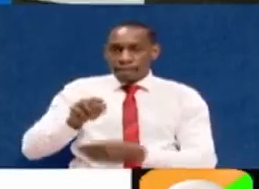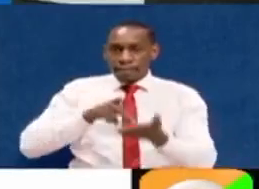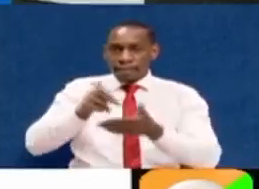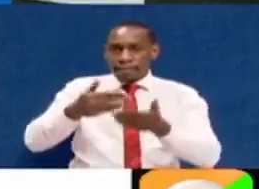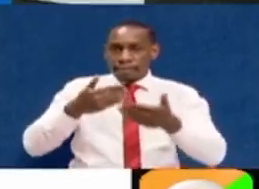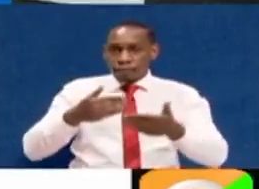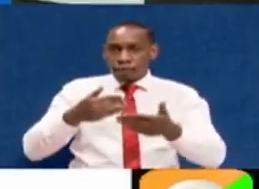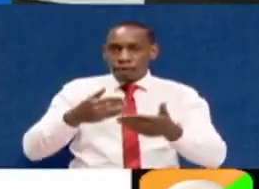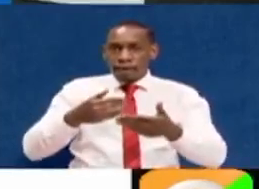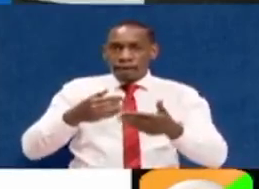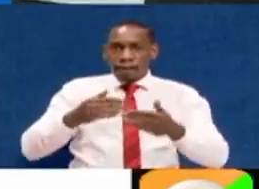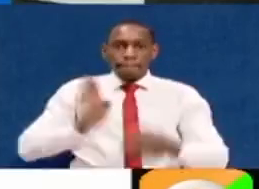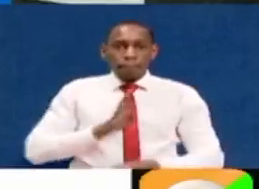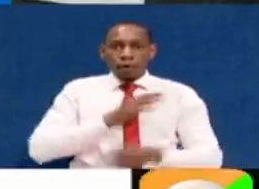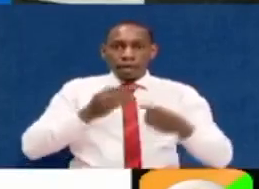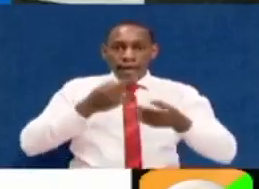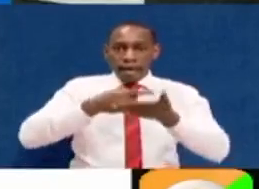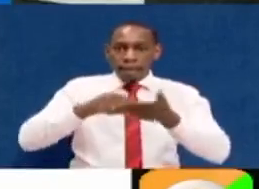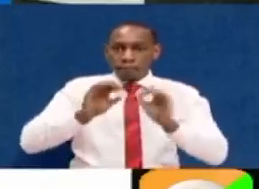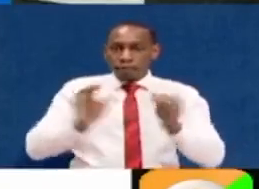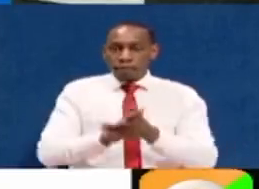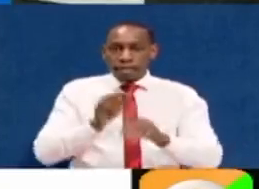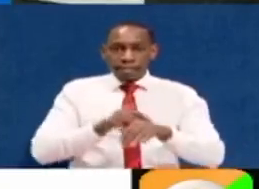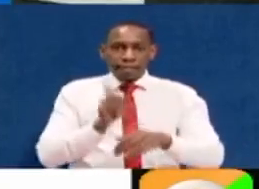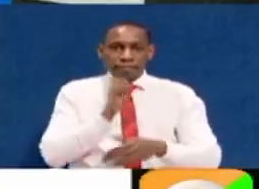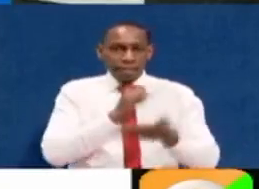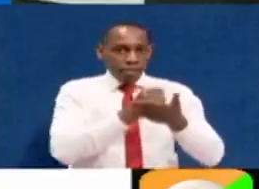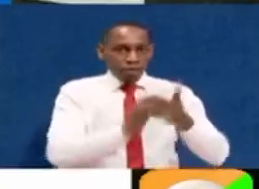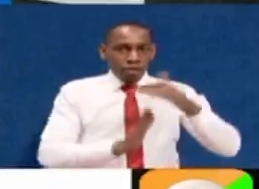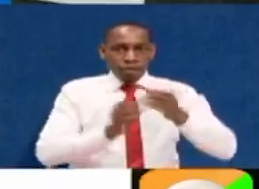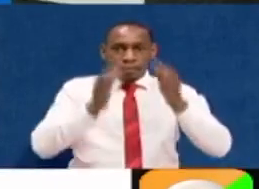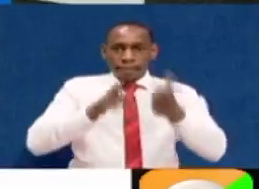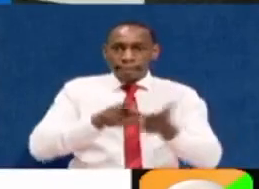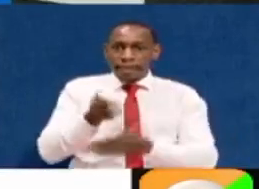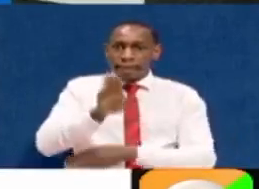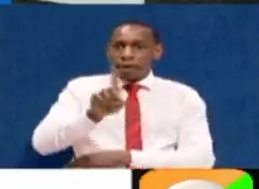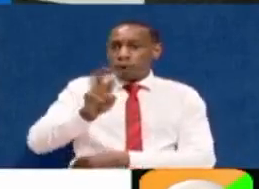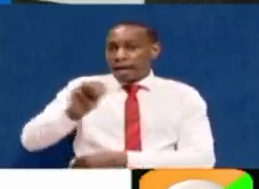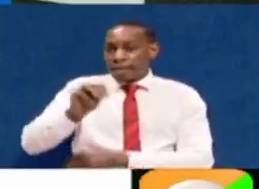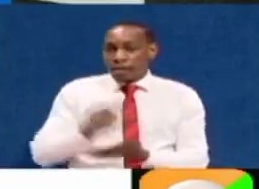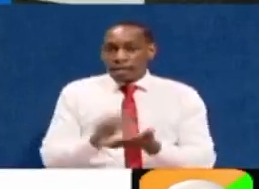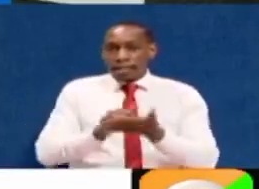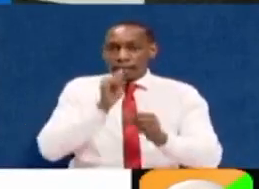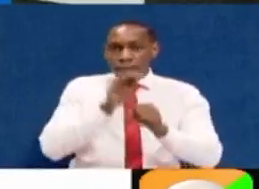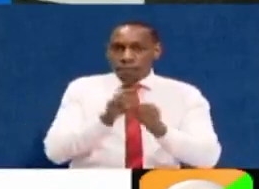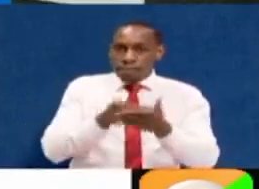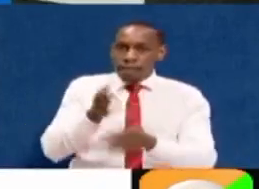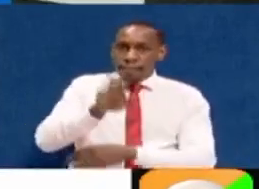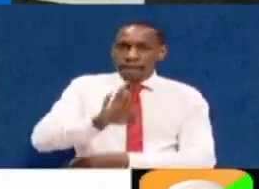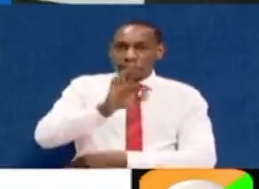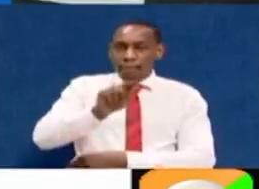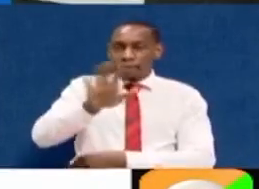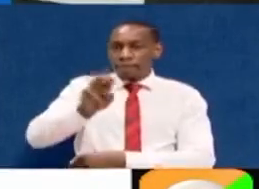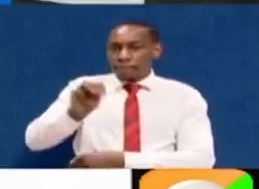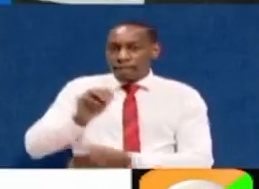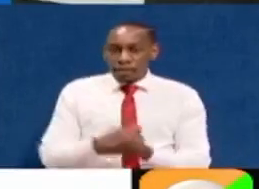the board's approval. That by the time of conclusion of the audit, the senior official had paid back 1 million shillings, promised to pay back 3.5